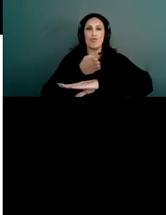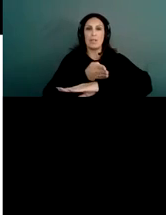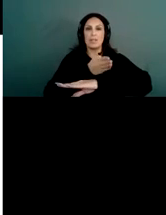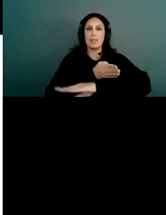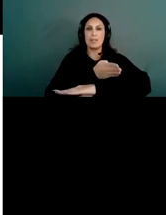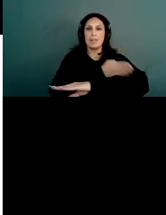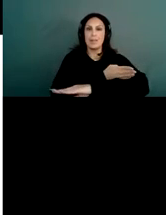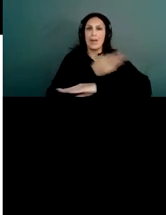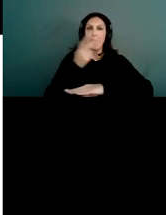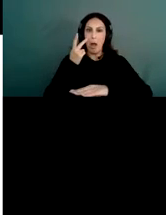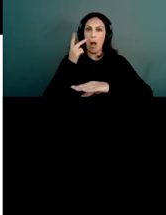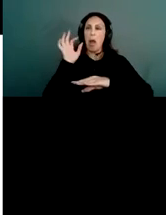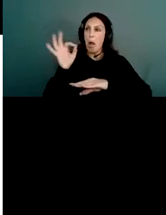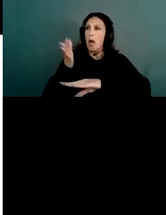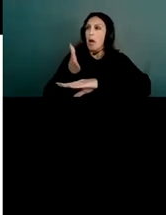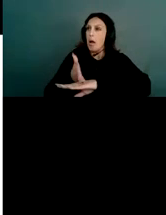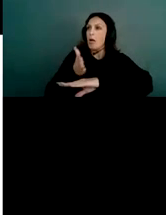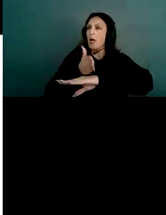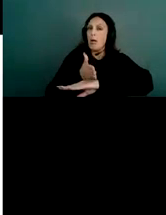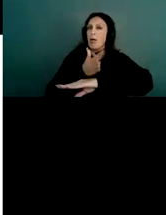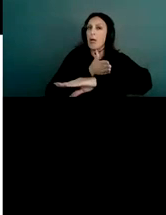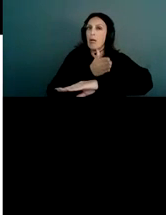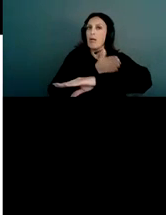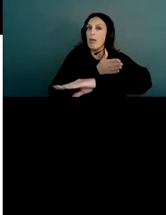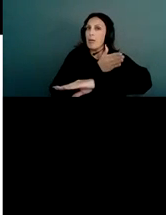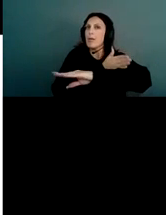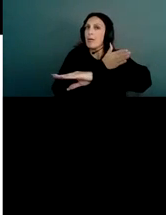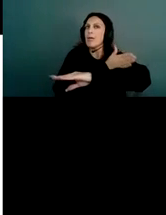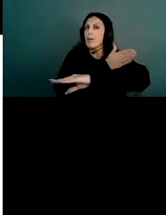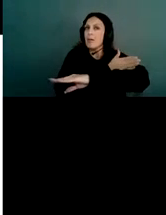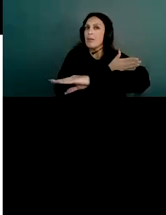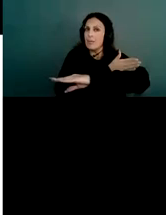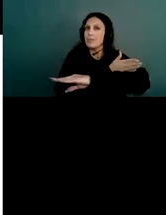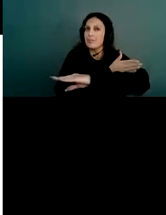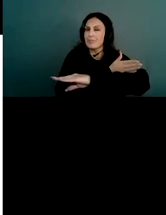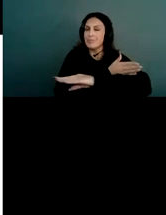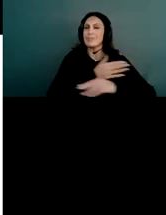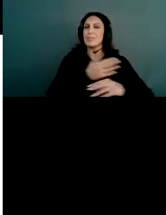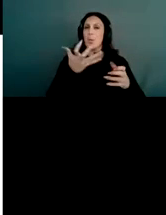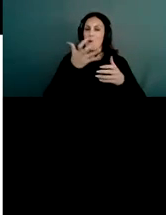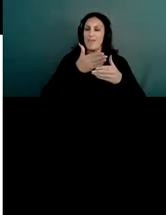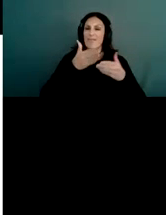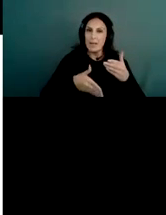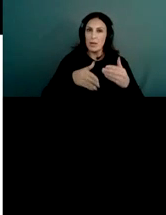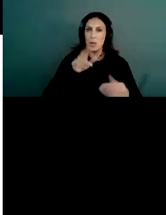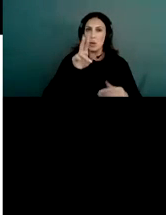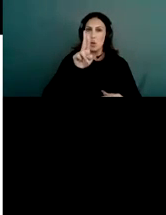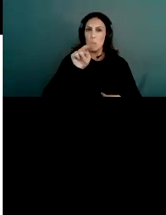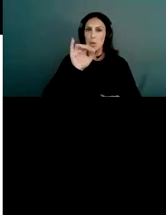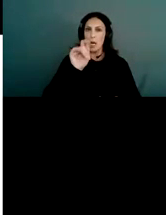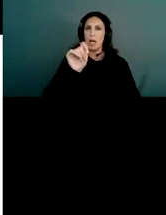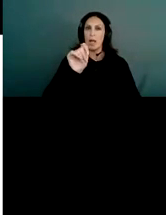it will indicate the progress that your child is making towards a unit completion.